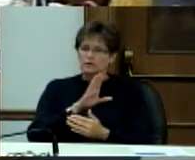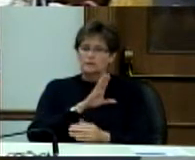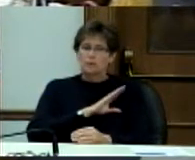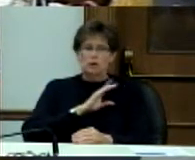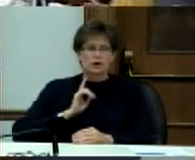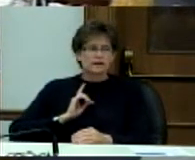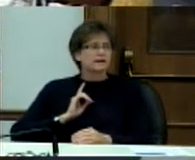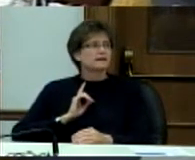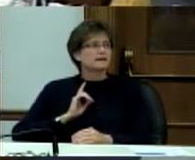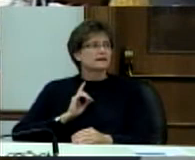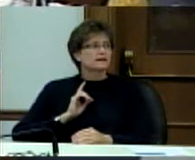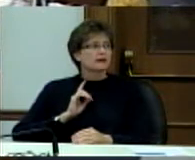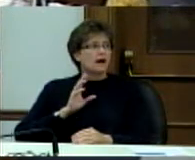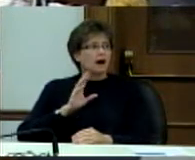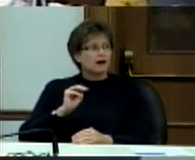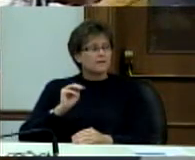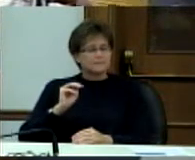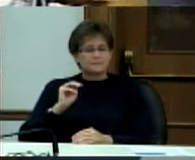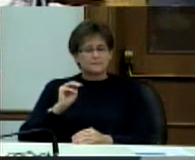Board.